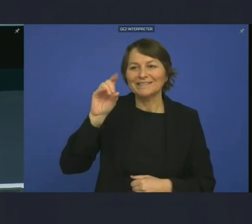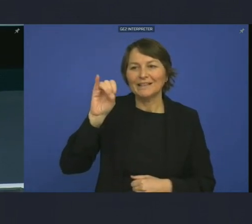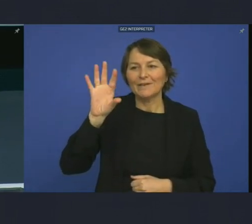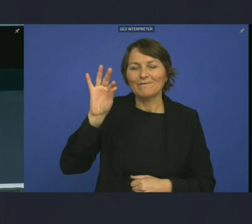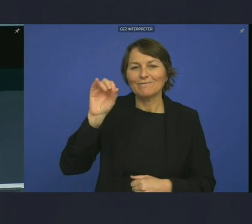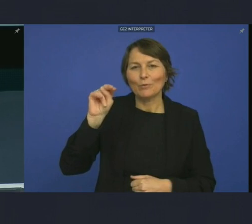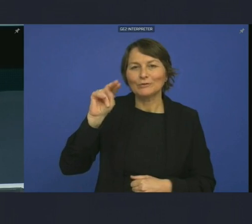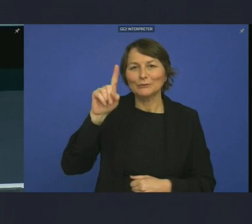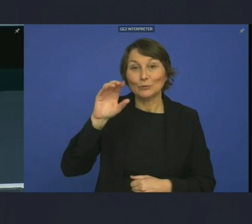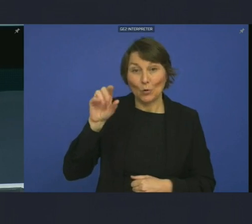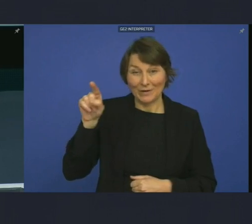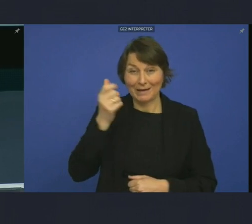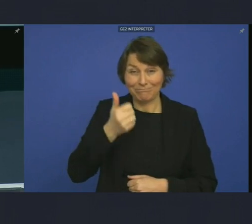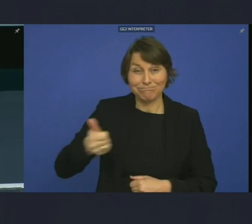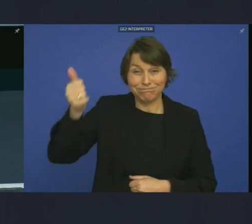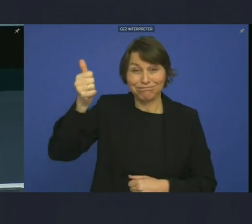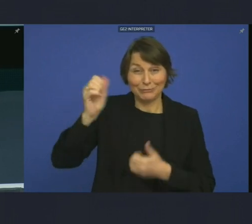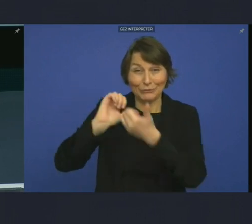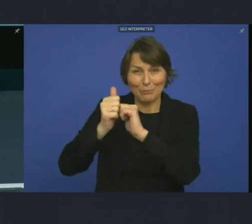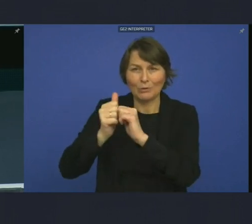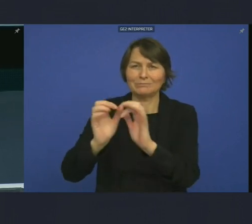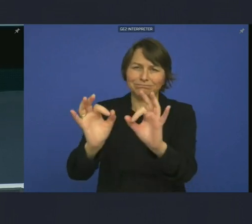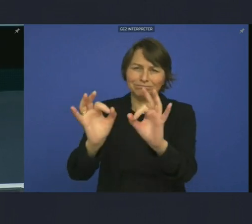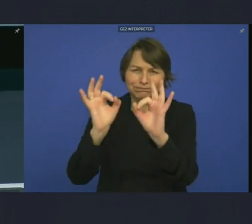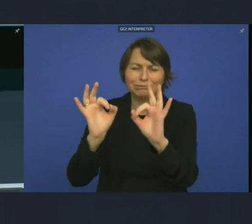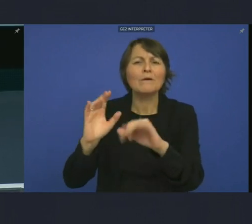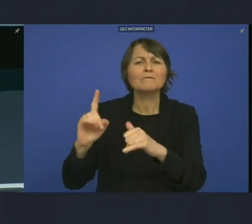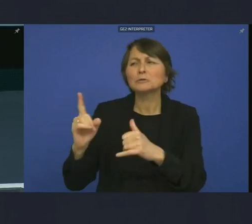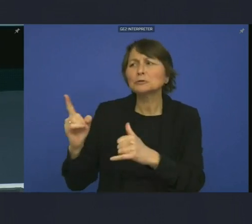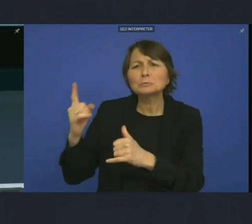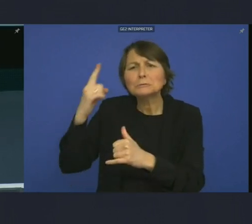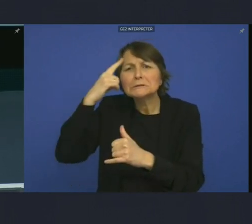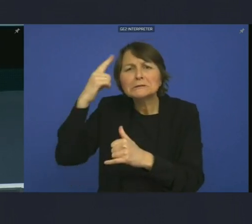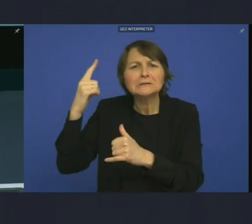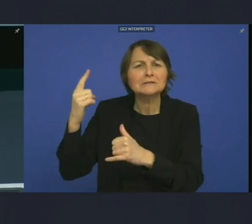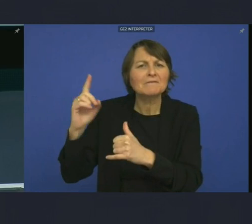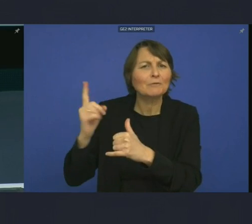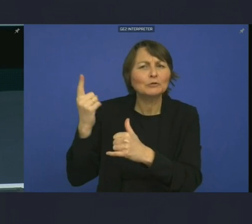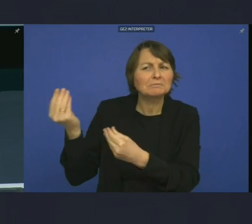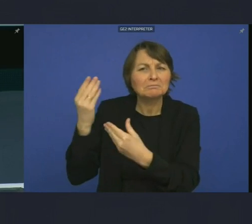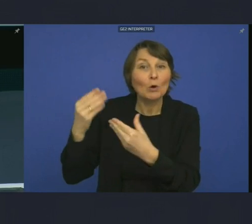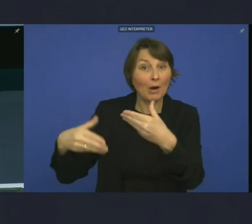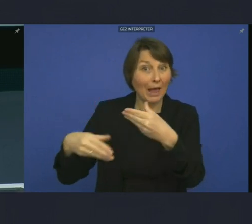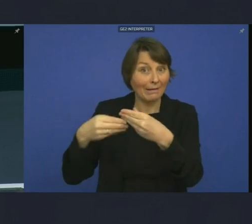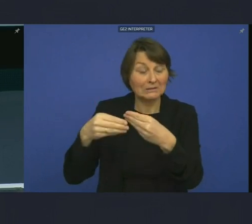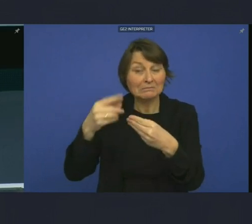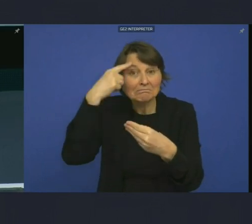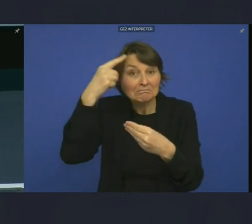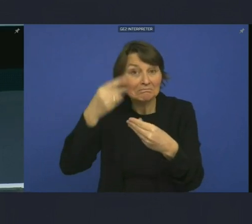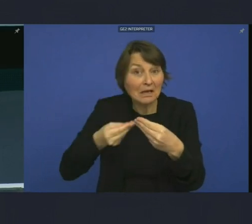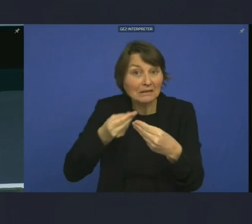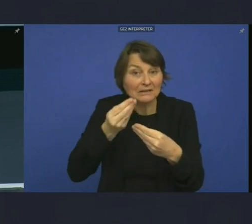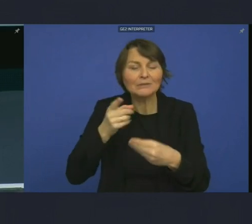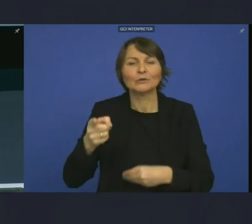have some first comments or from you or some additional advice on the basis of your long